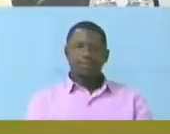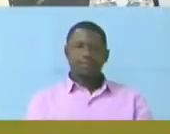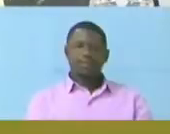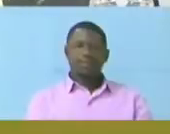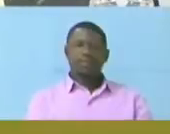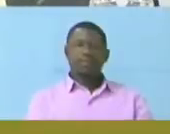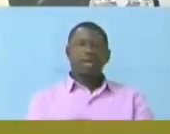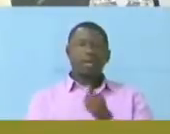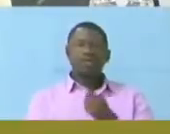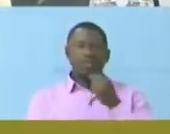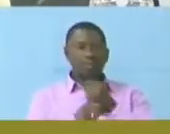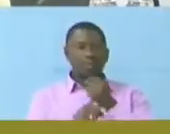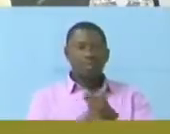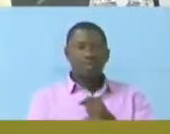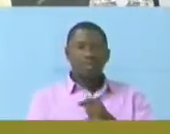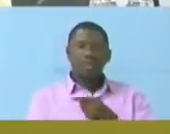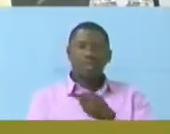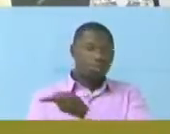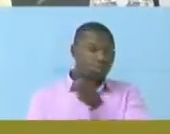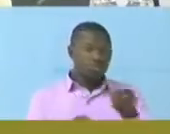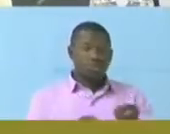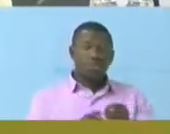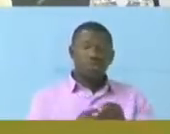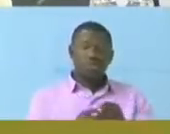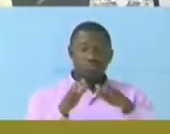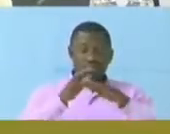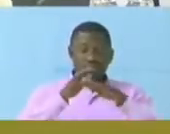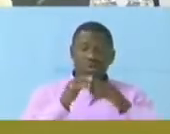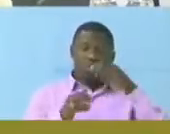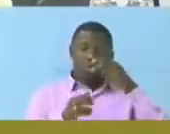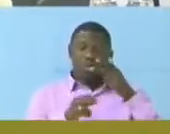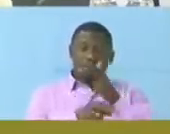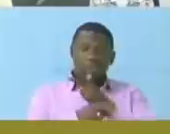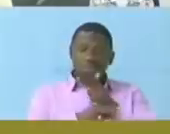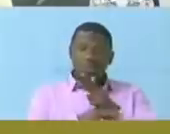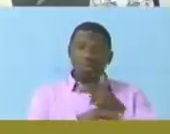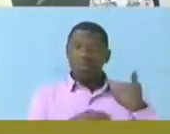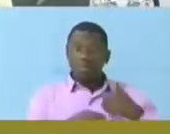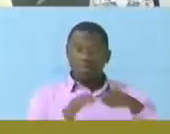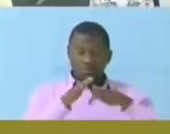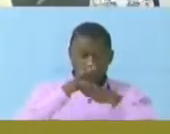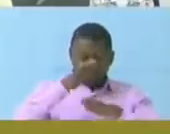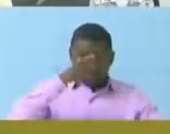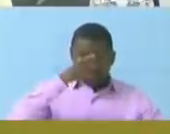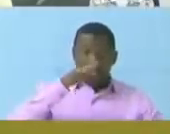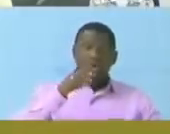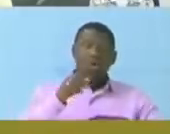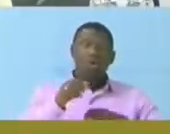And to ensure that those officers under him also respect and uphold the